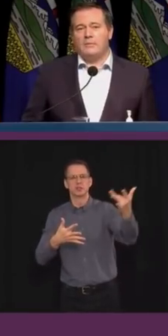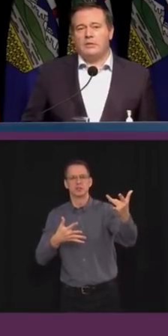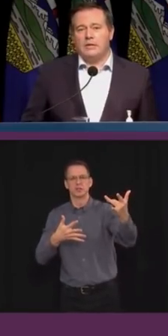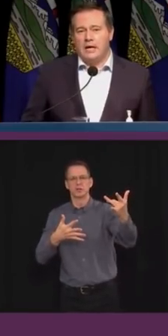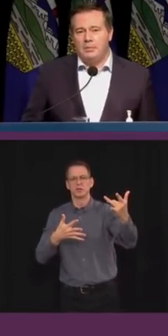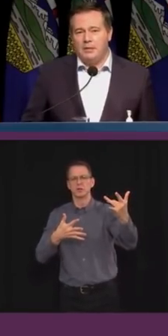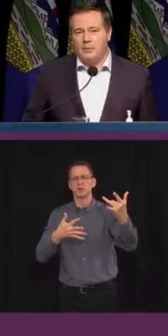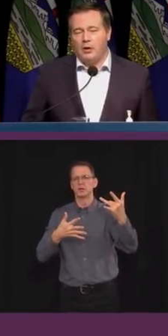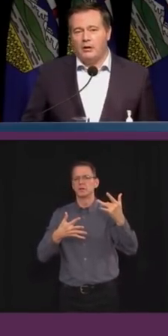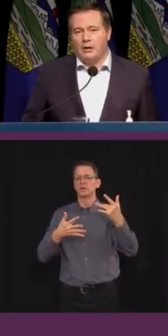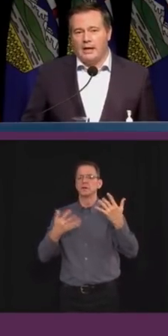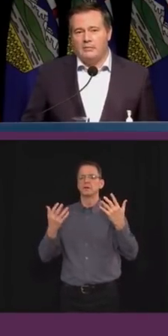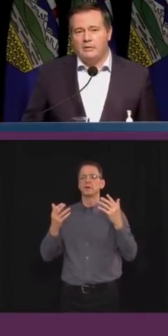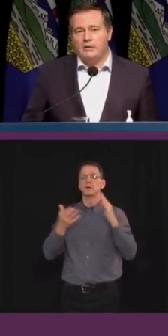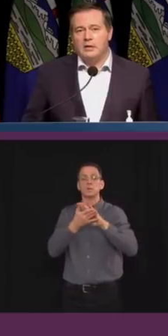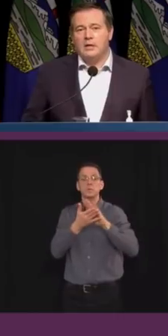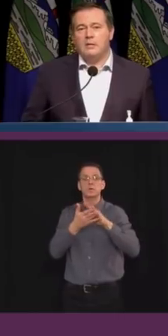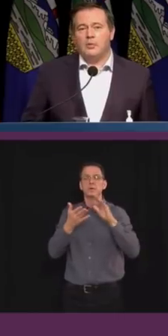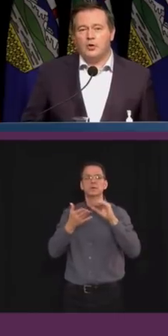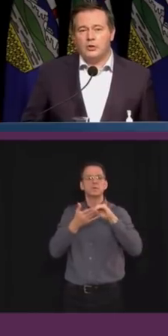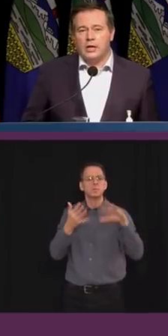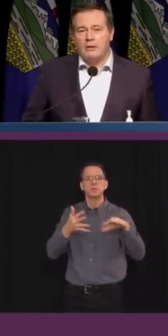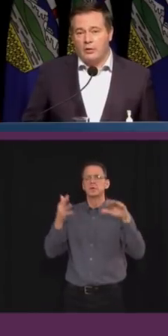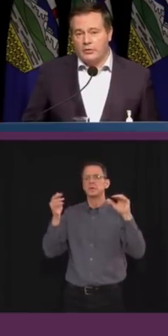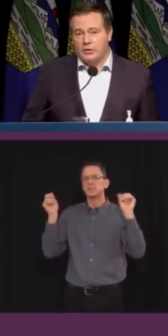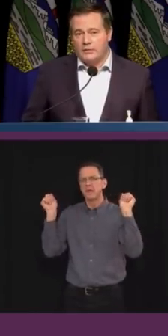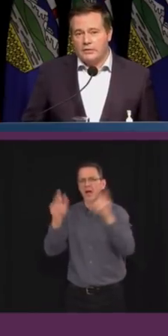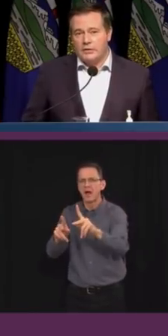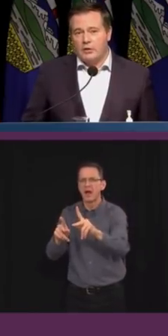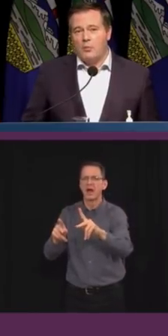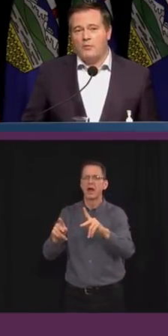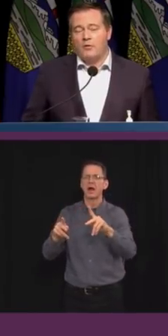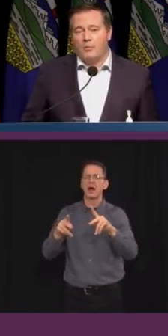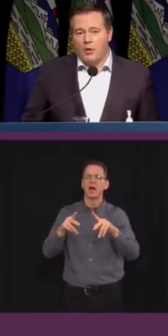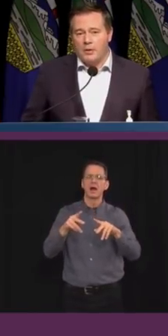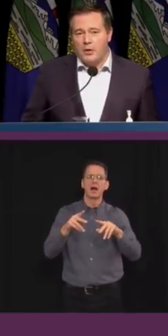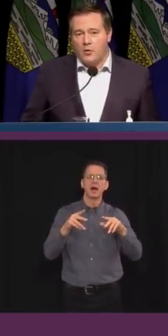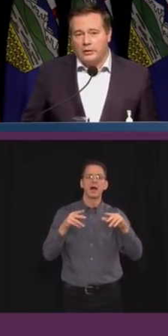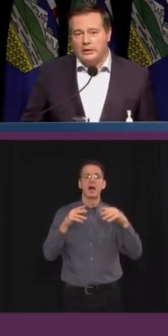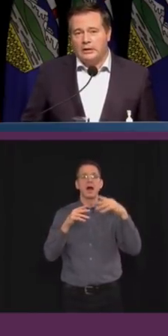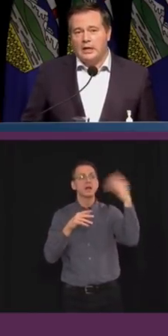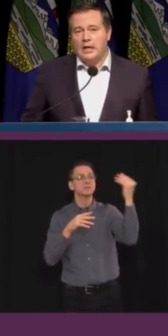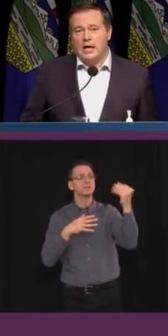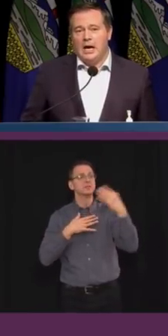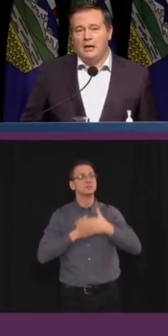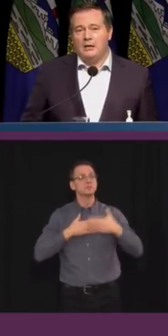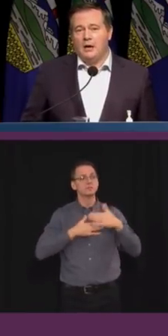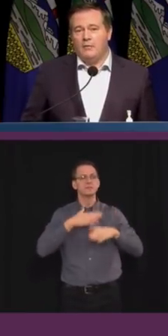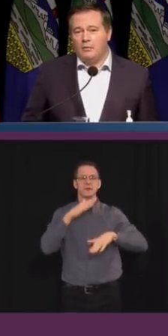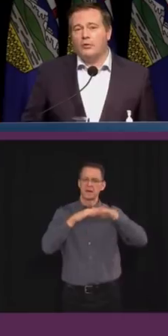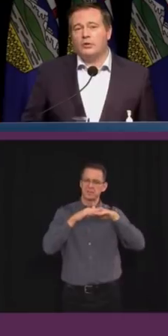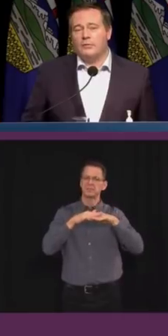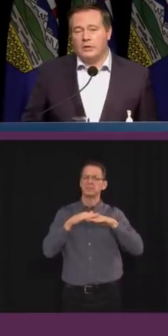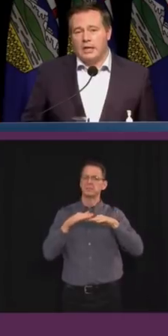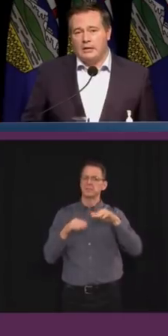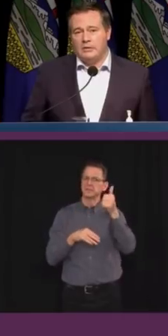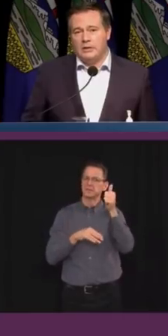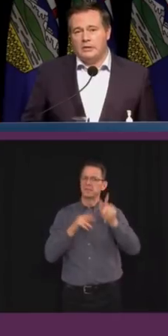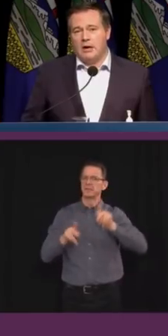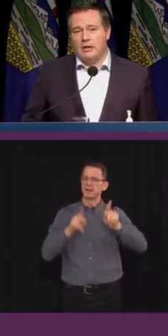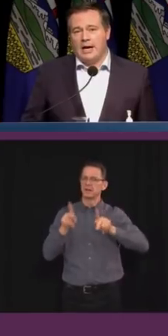gatherings of up to 10 people are allowed. Personal and wellness services are open for appointment only. And funeral